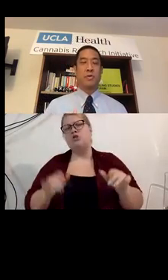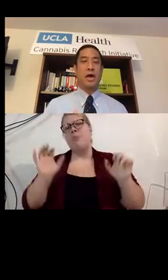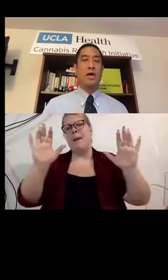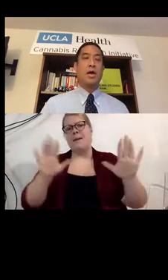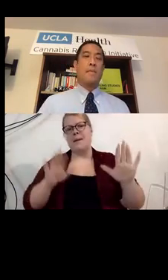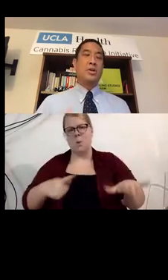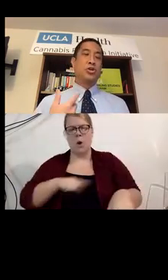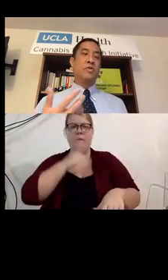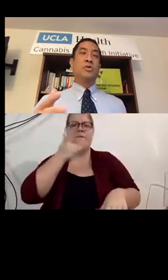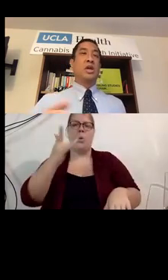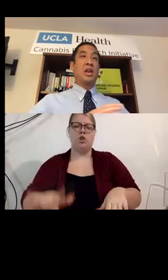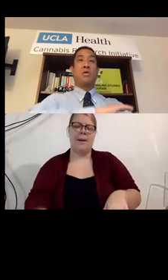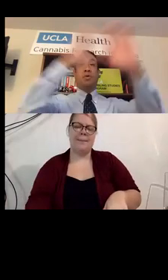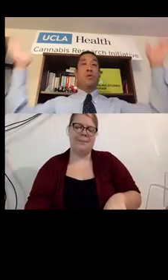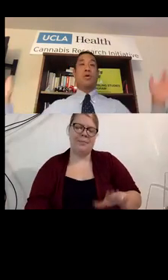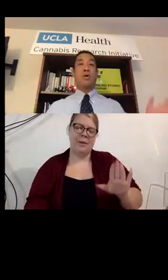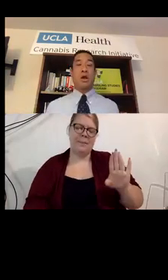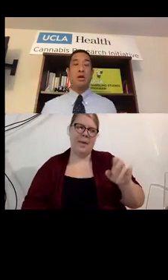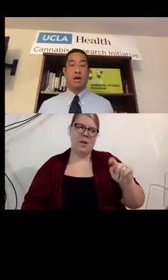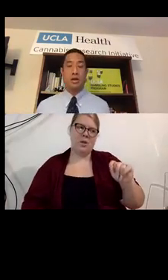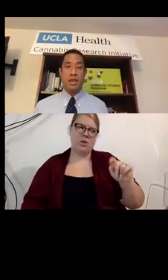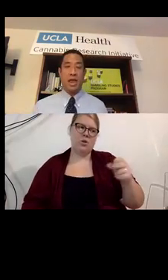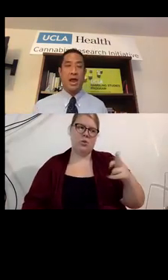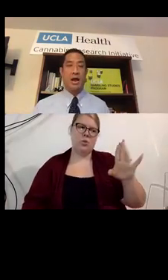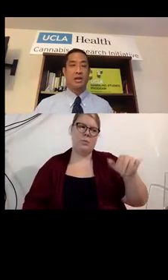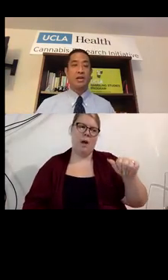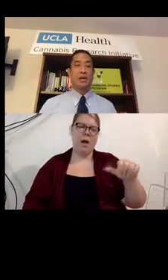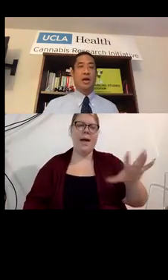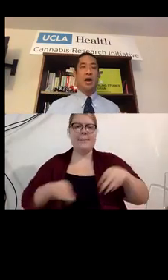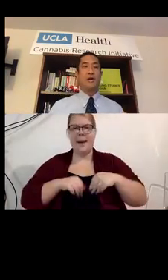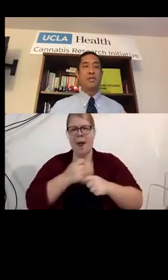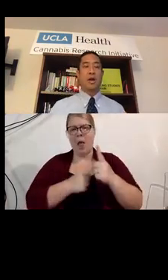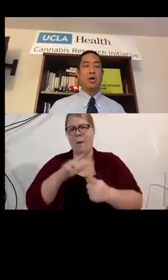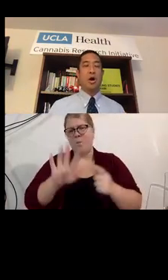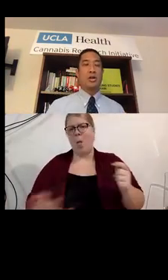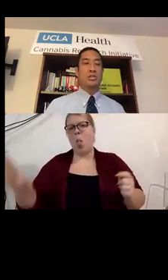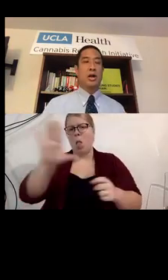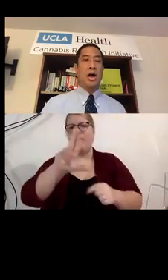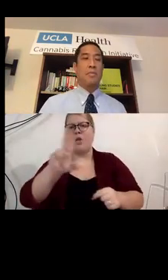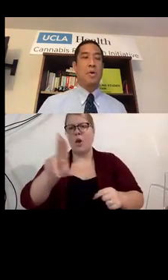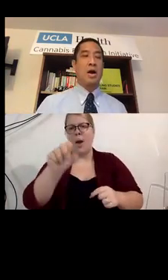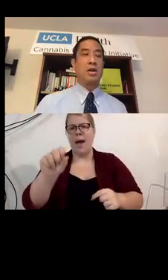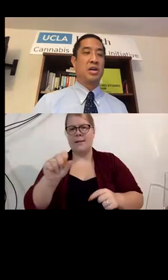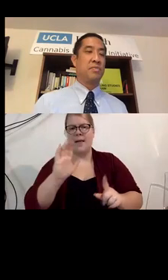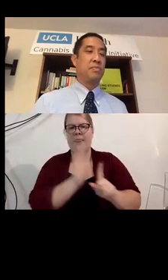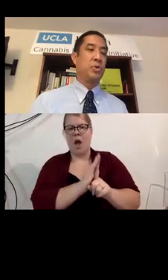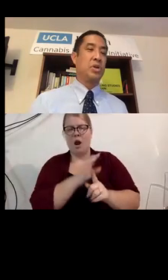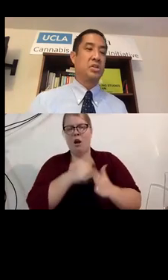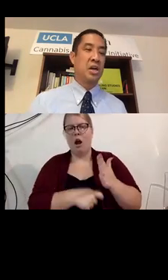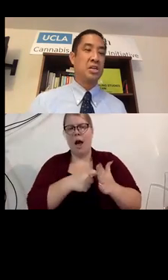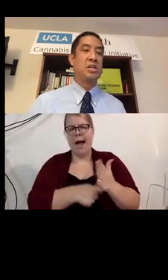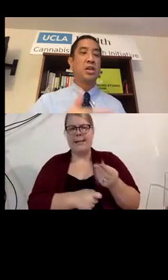fortunate for that. But Shuva will take anyone from anywhere in America. And their cost out of pocket is like